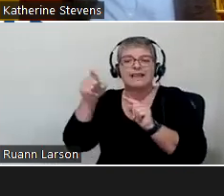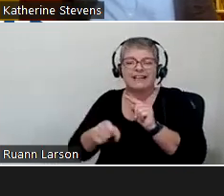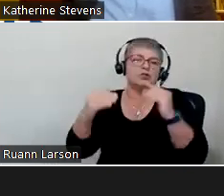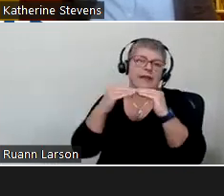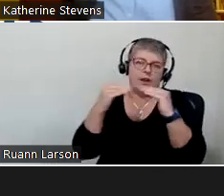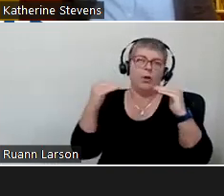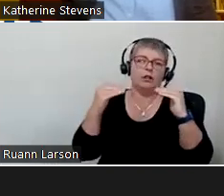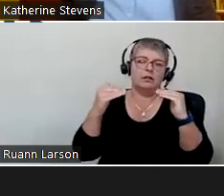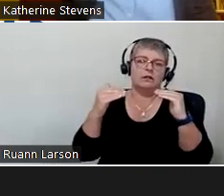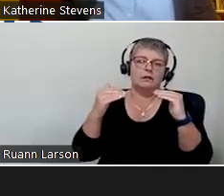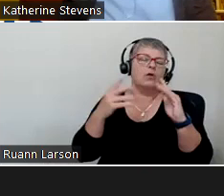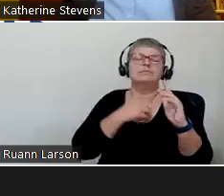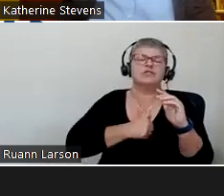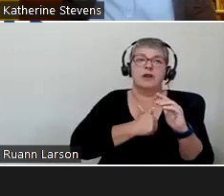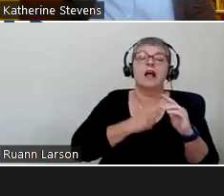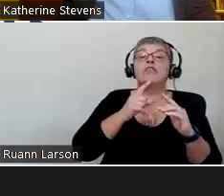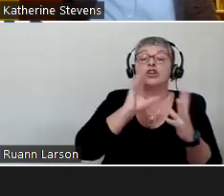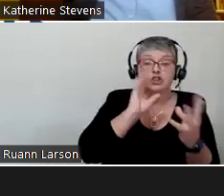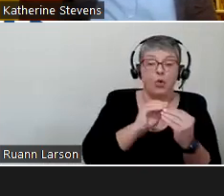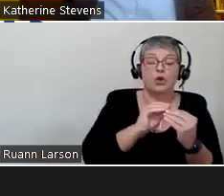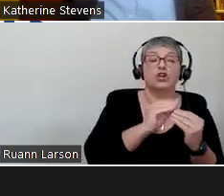bit specific,